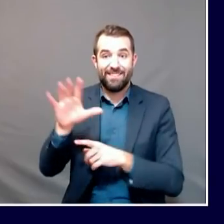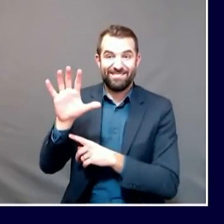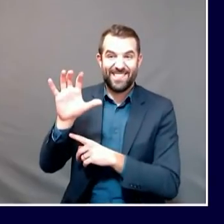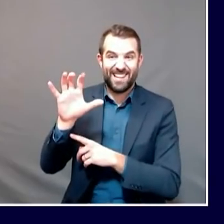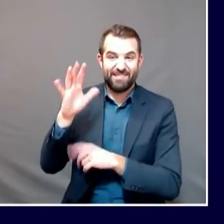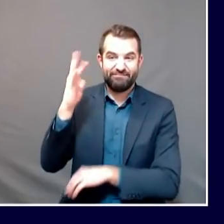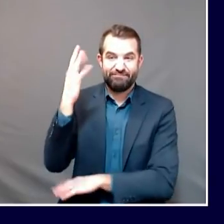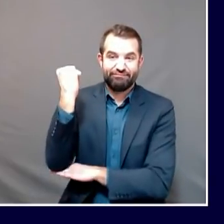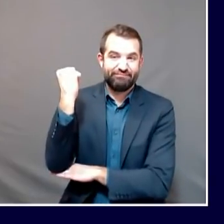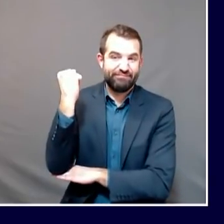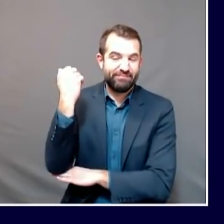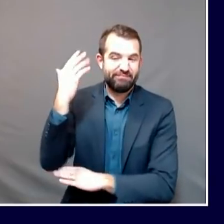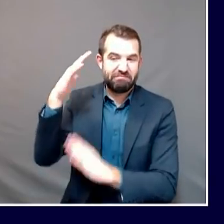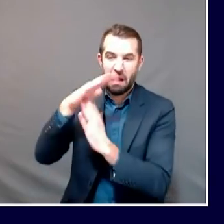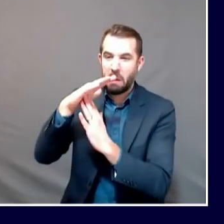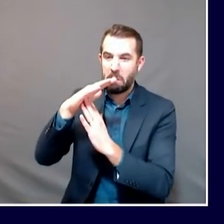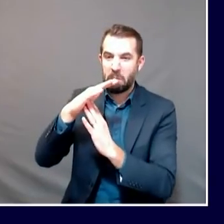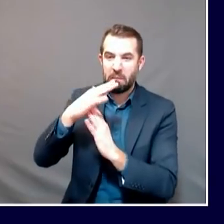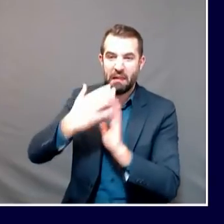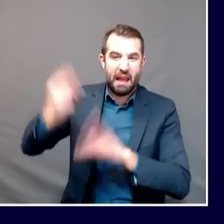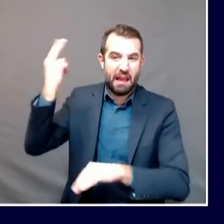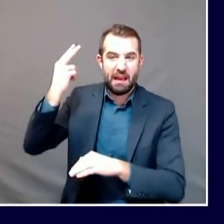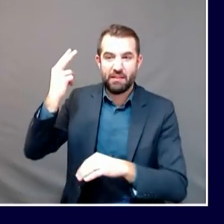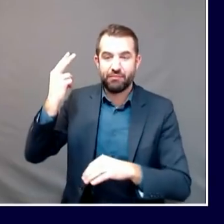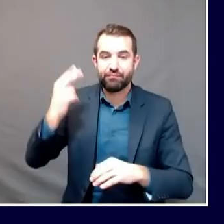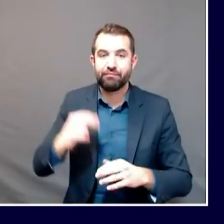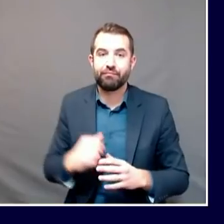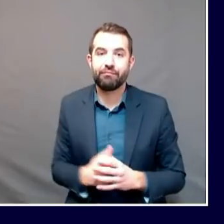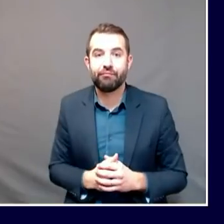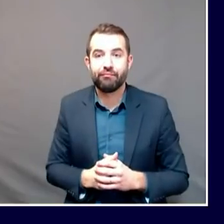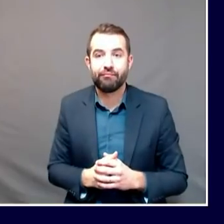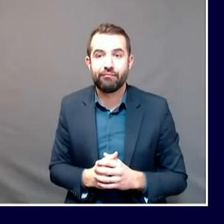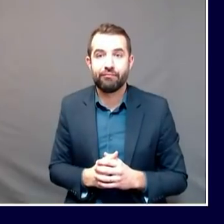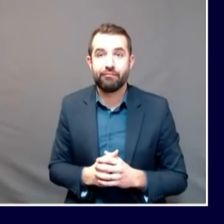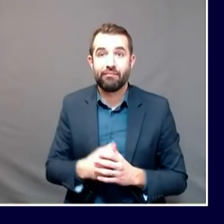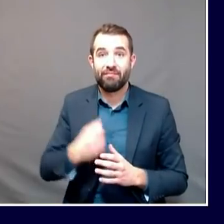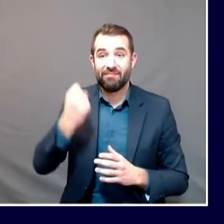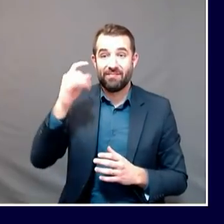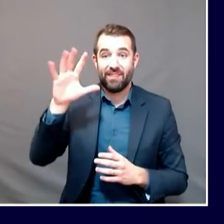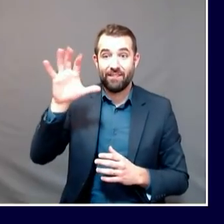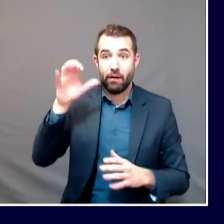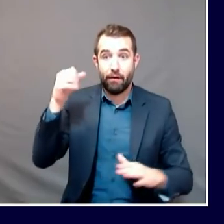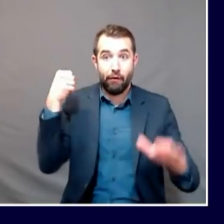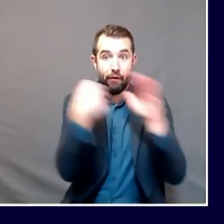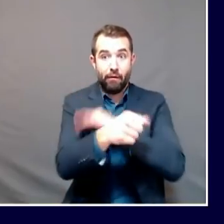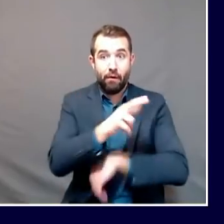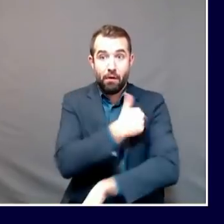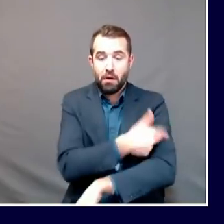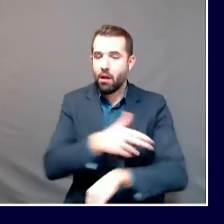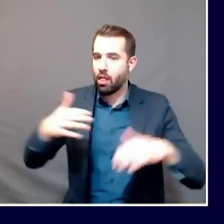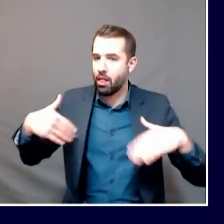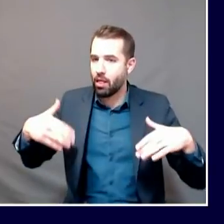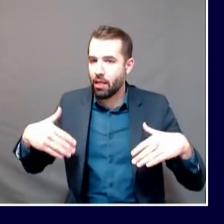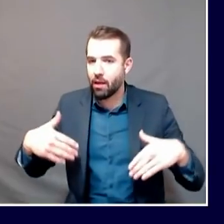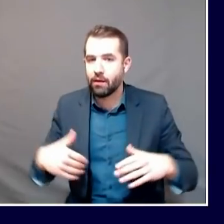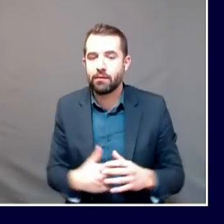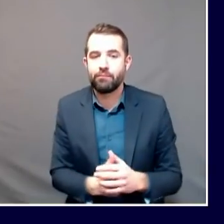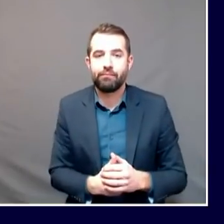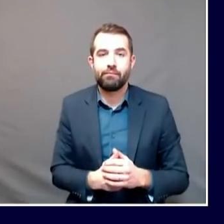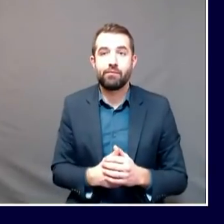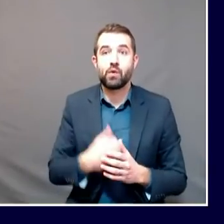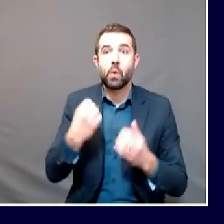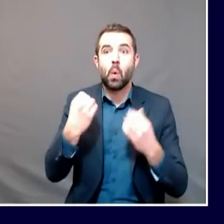be of several days before those translate into hospitalizations, because there is a time between when someone is